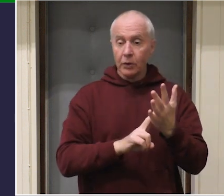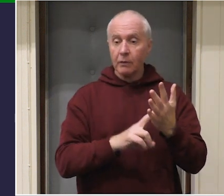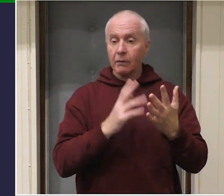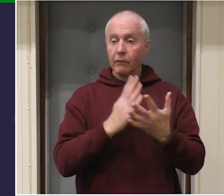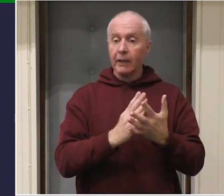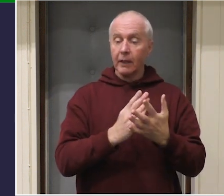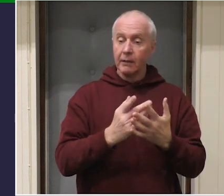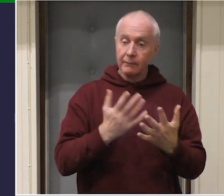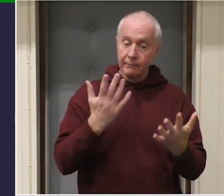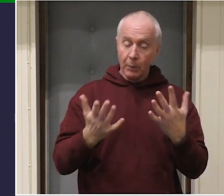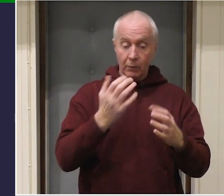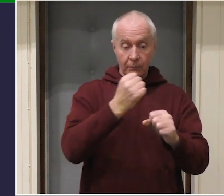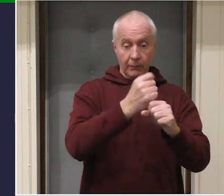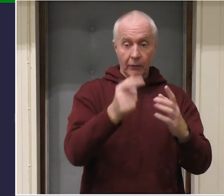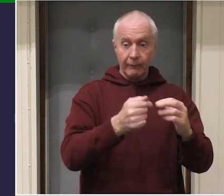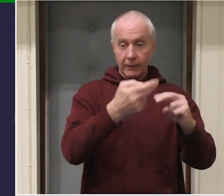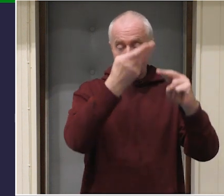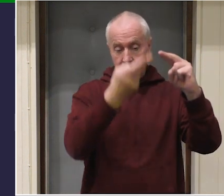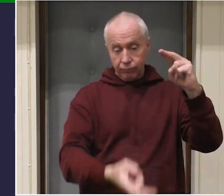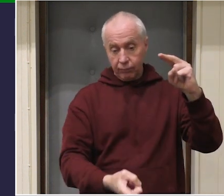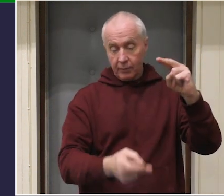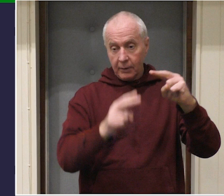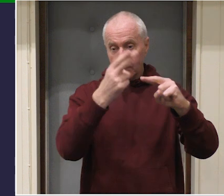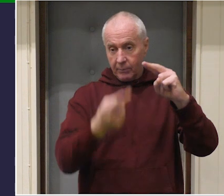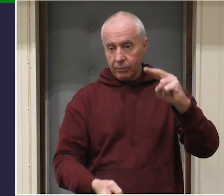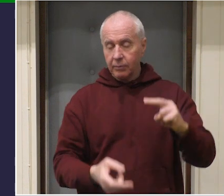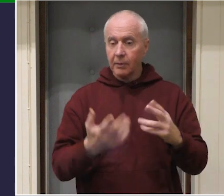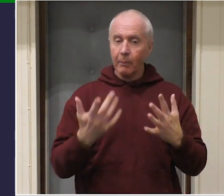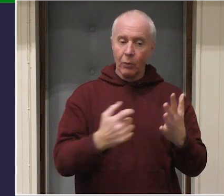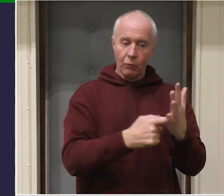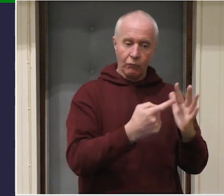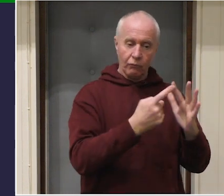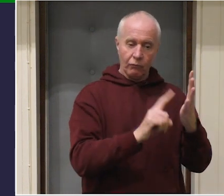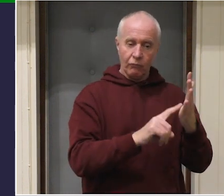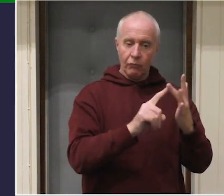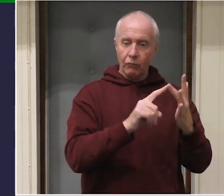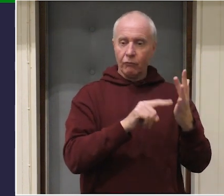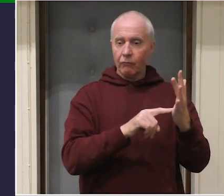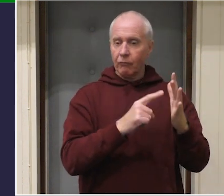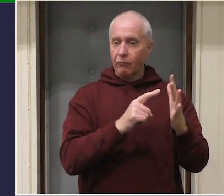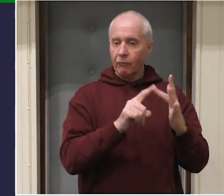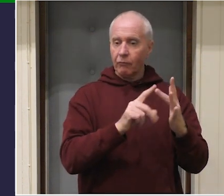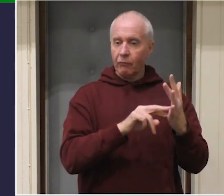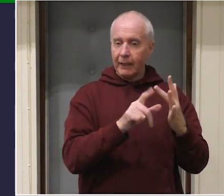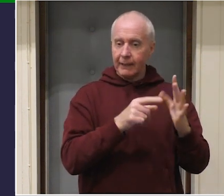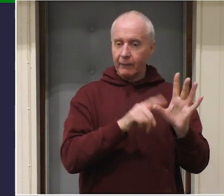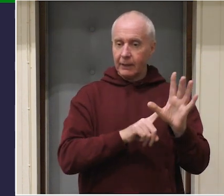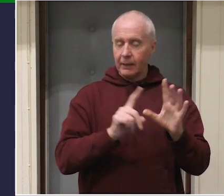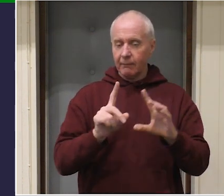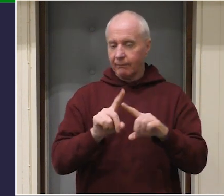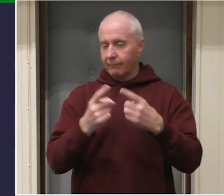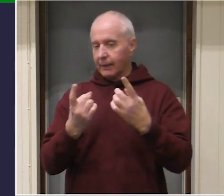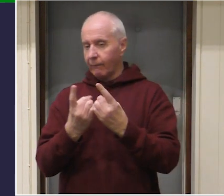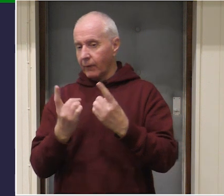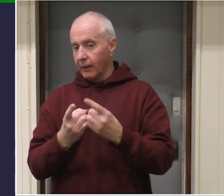but gravity still works very well on large scales and when you're not moving too quickly, and it's still what I use in my research.